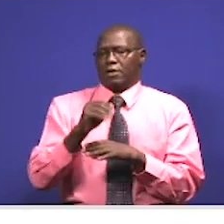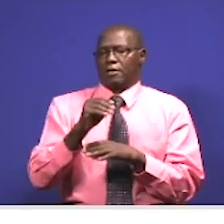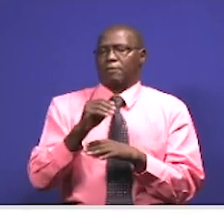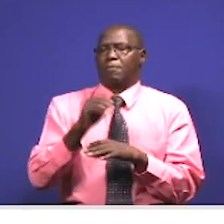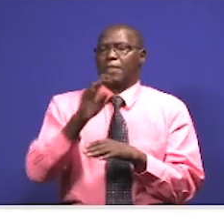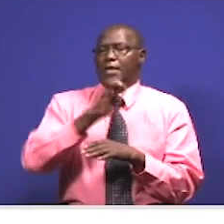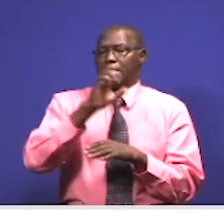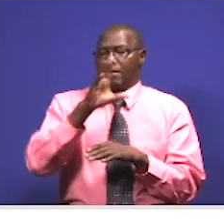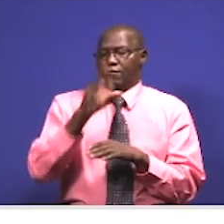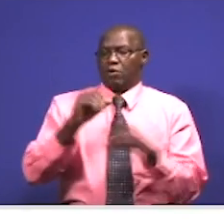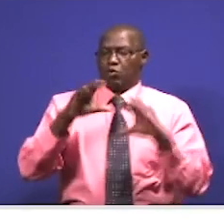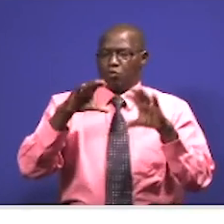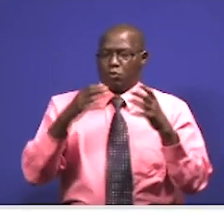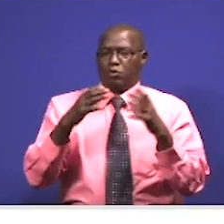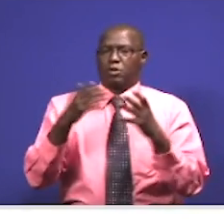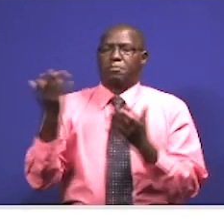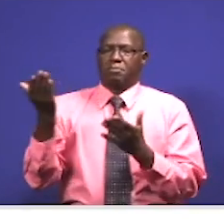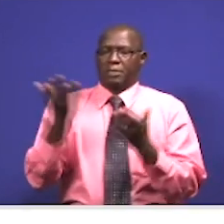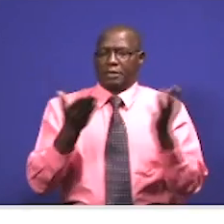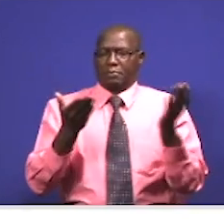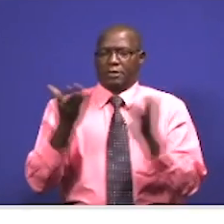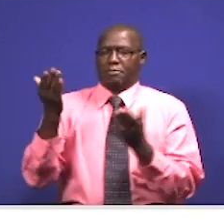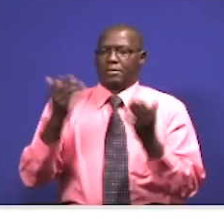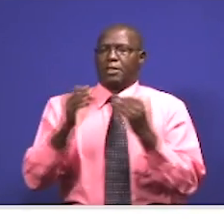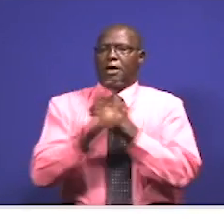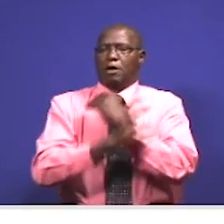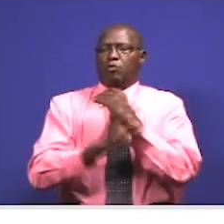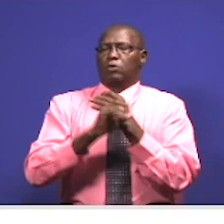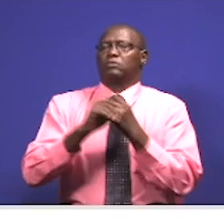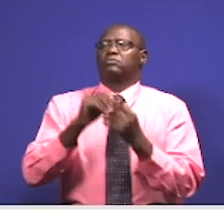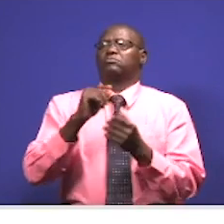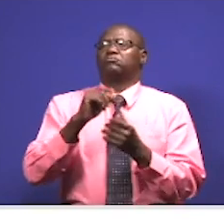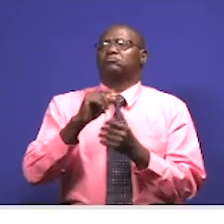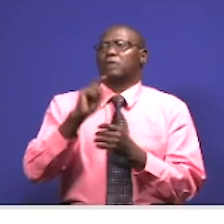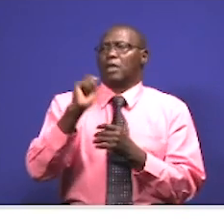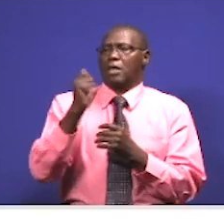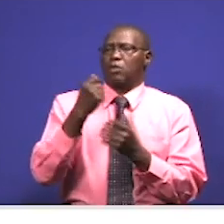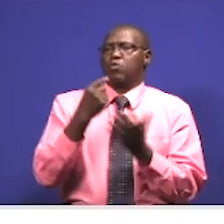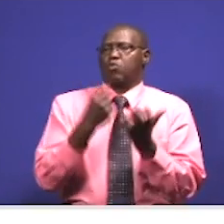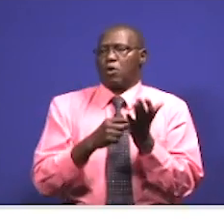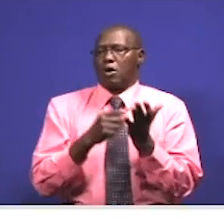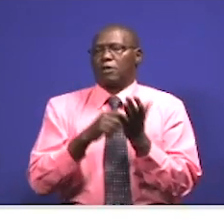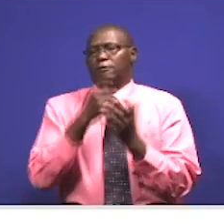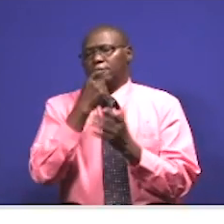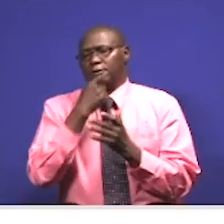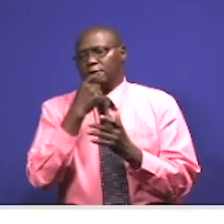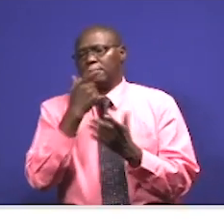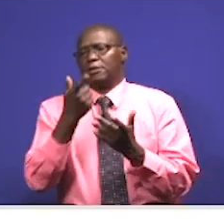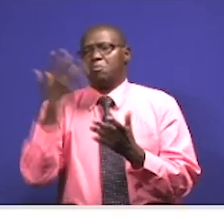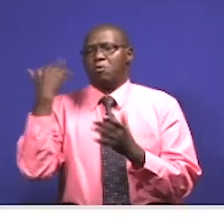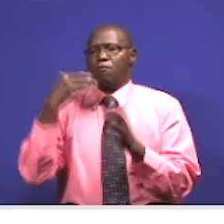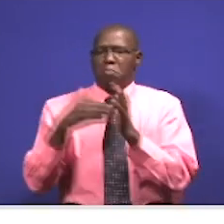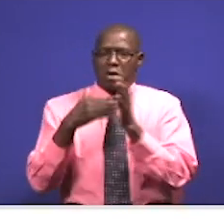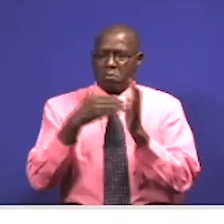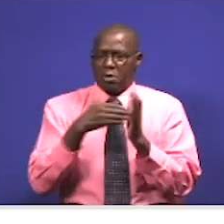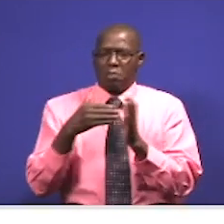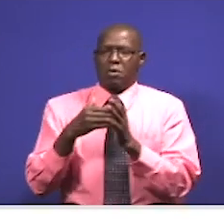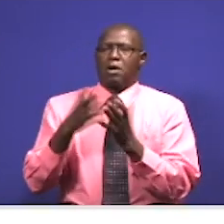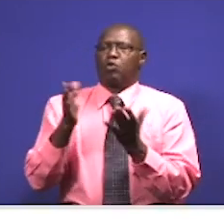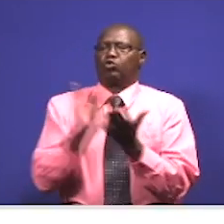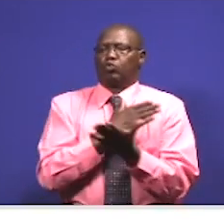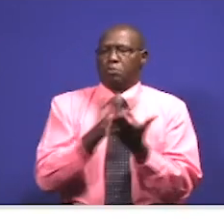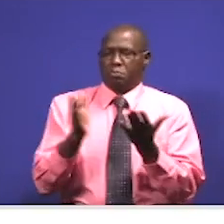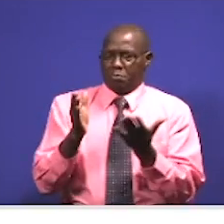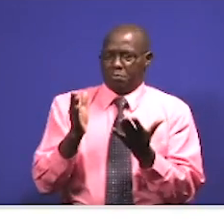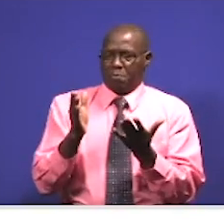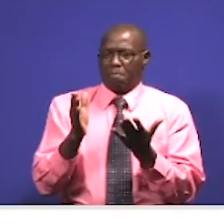Africa community, bringing in countries like Kenya, Uganda, Tanzania, and, you know, breaking the barriers that used to be to exist before. We're able